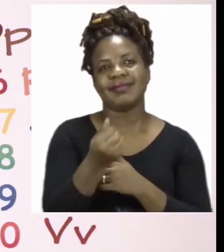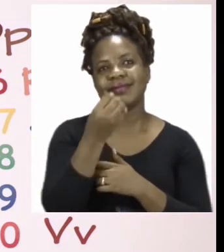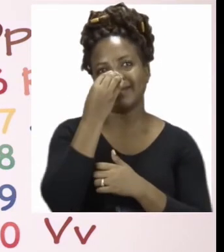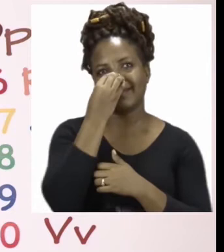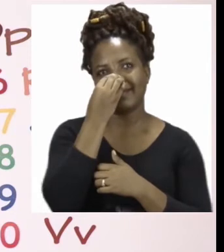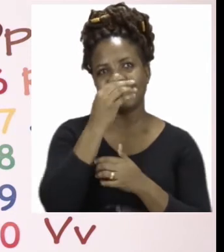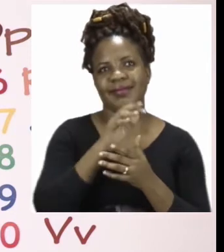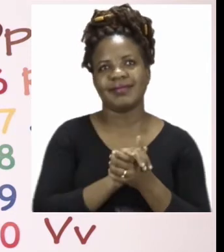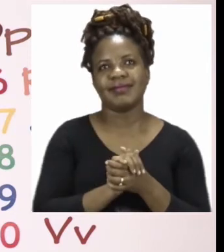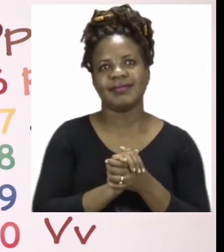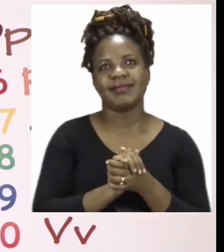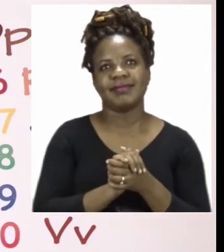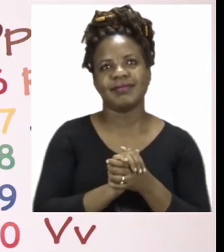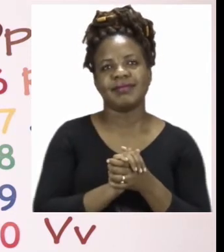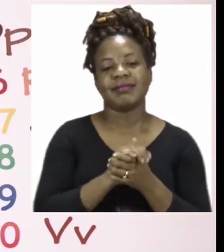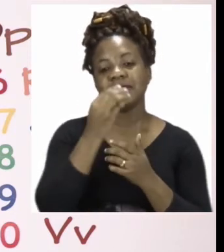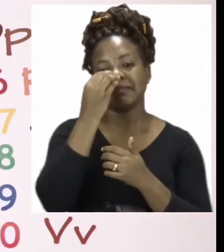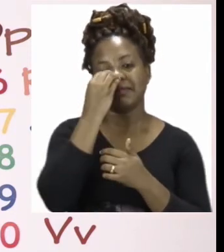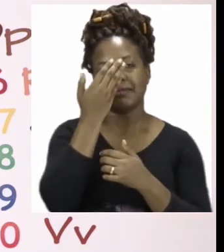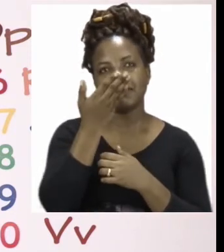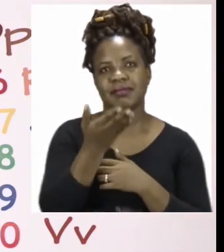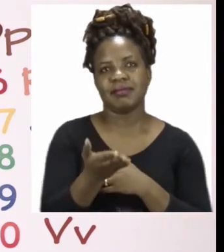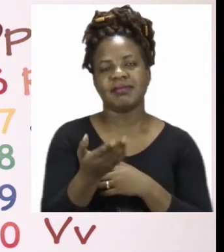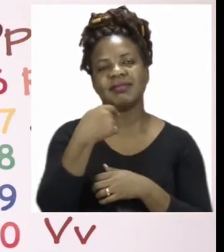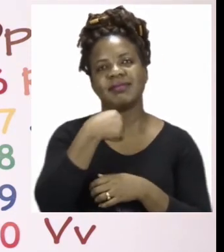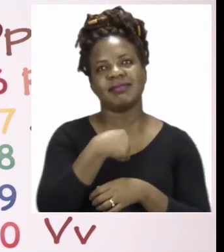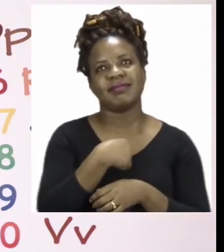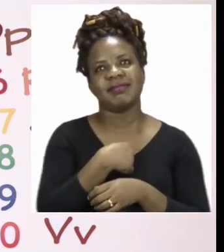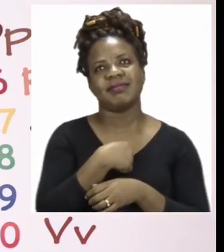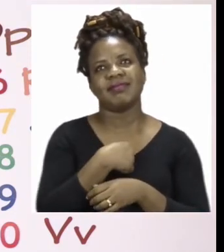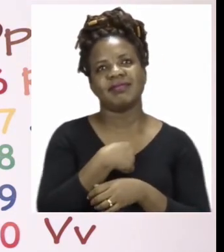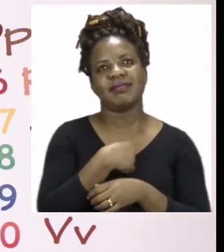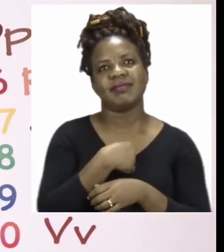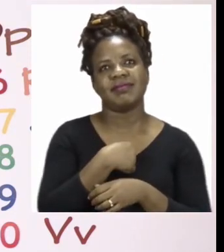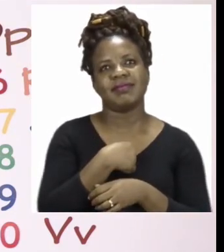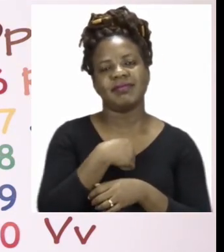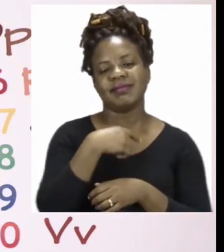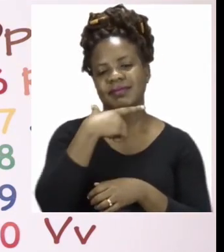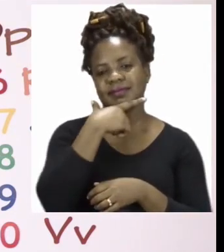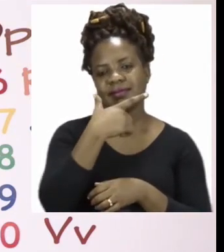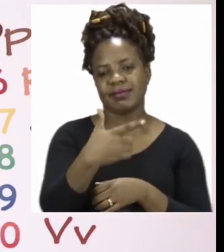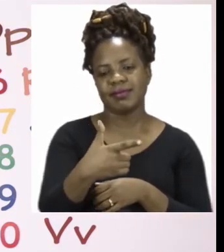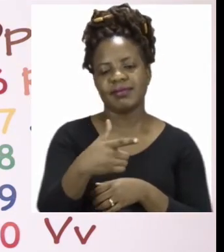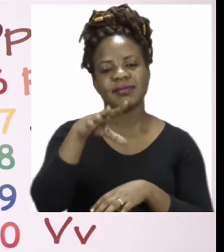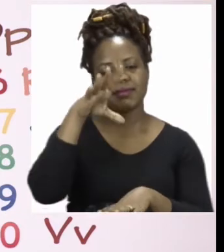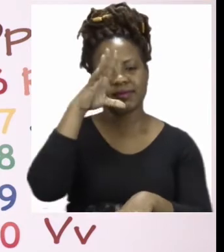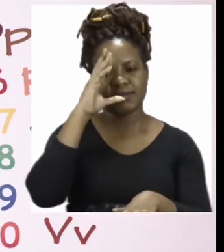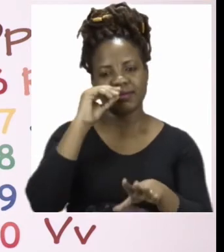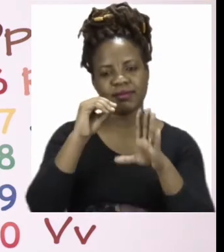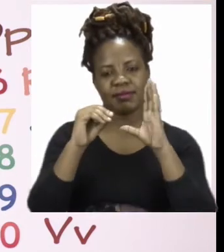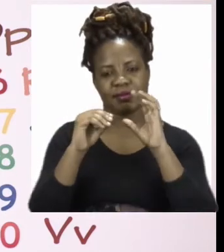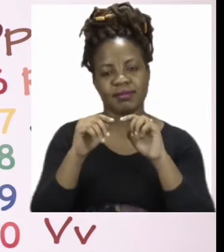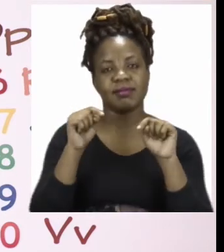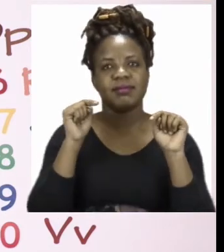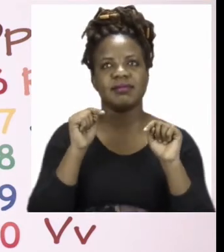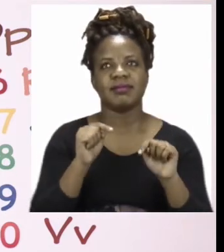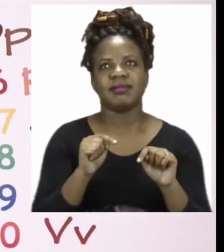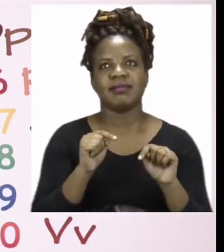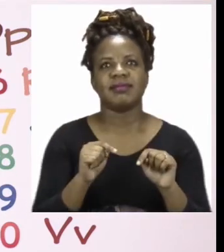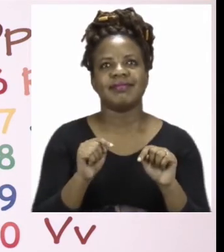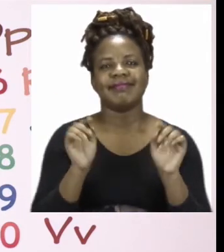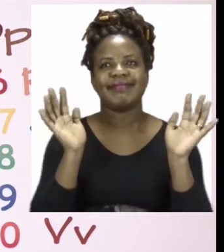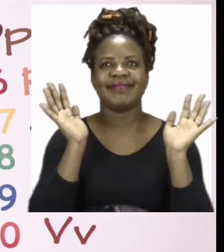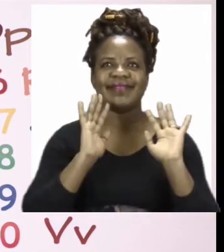Sashi. So, from Sashi and I would like to say thank you for joining us today